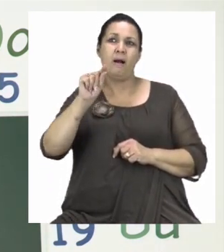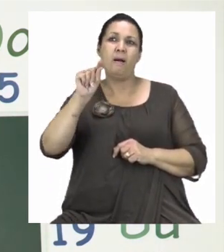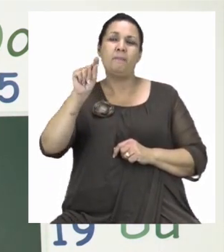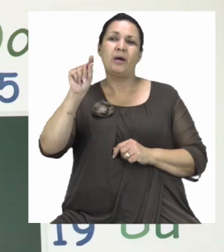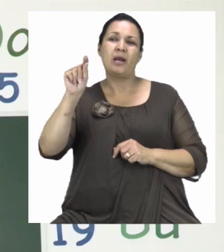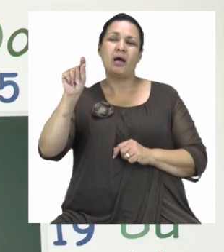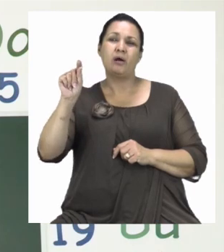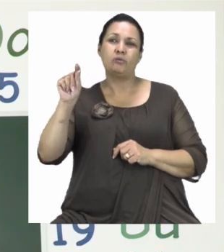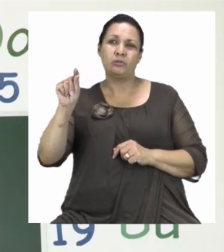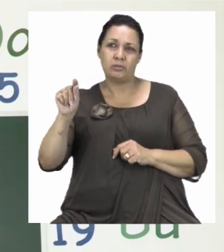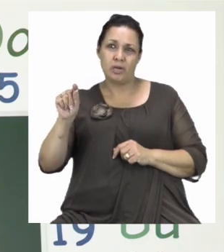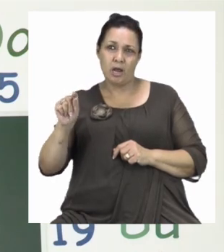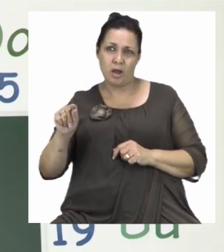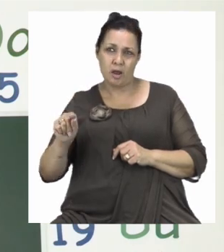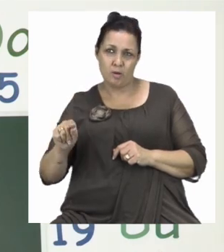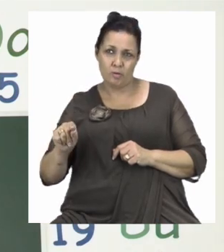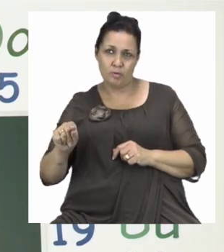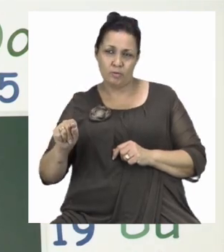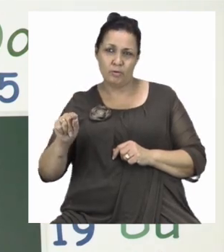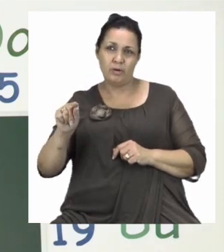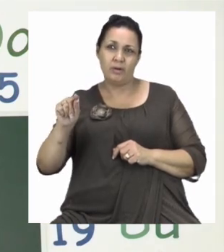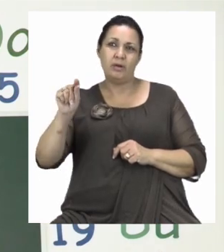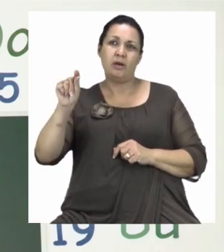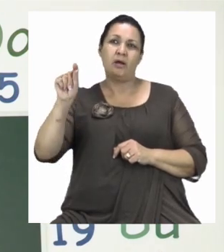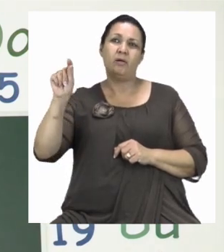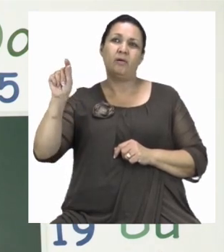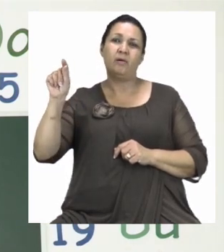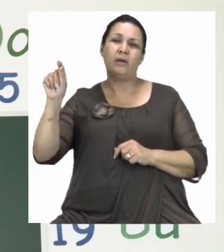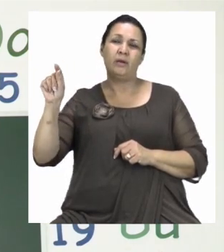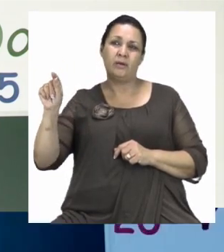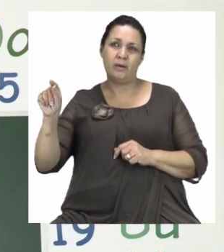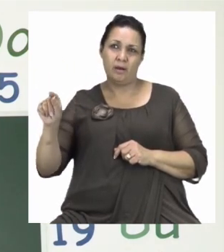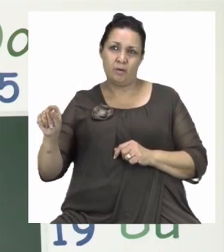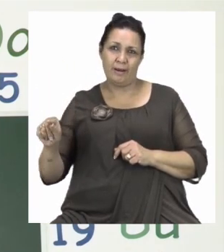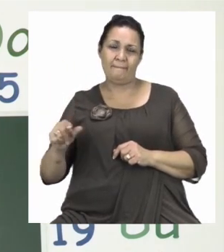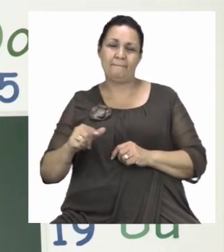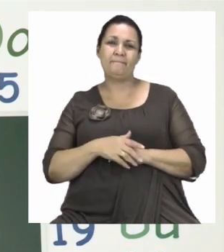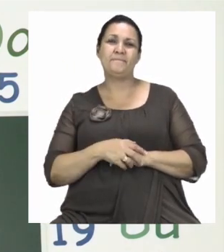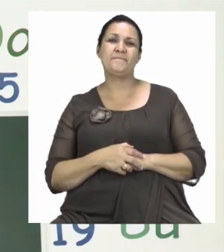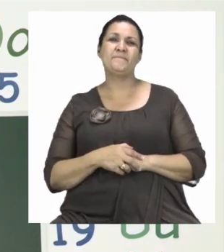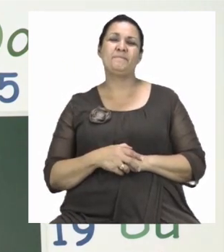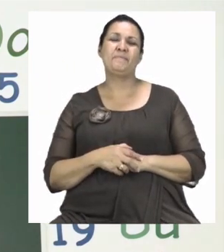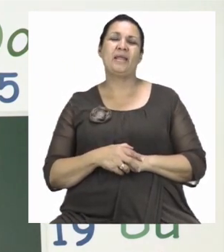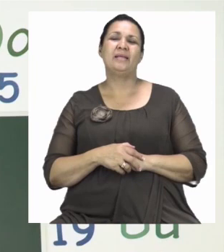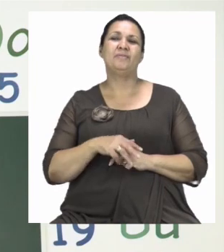round and round. For the letter